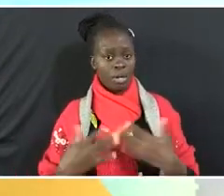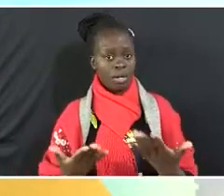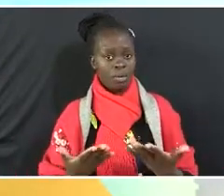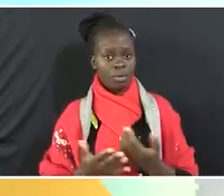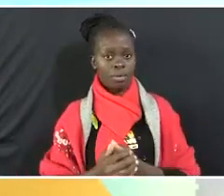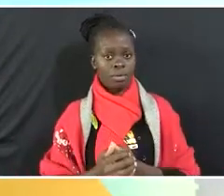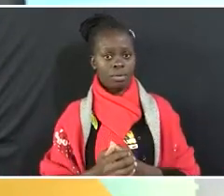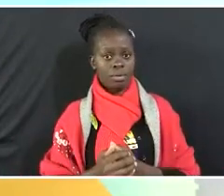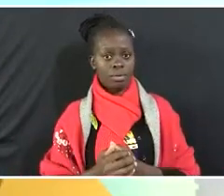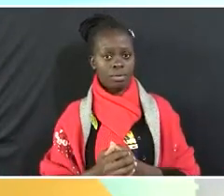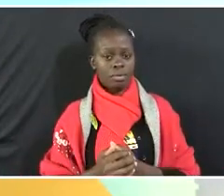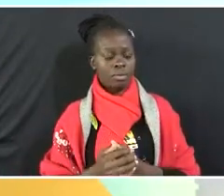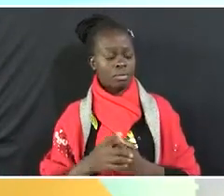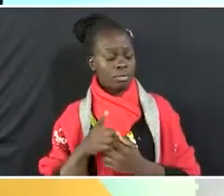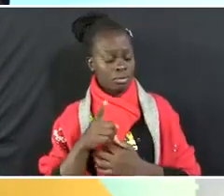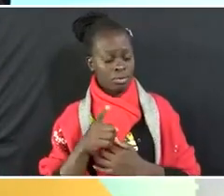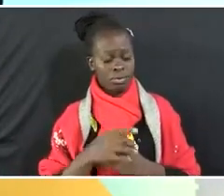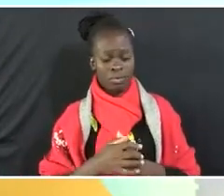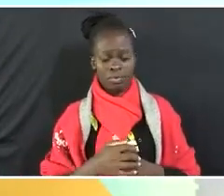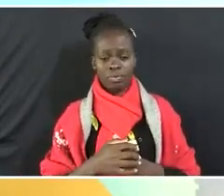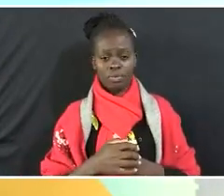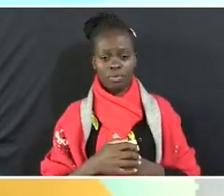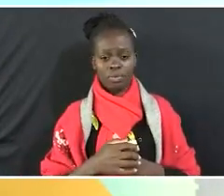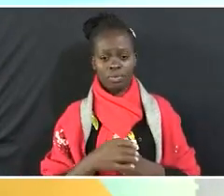misbehaved, would you be alive today?